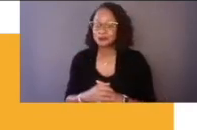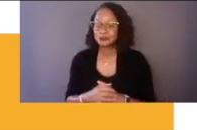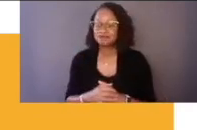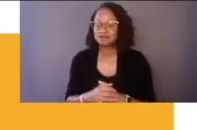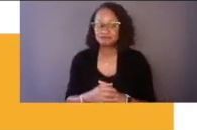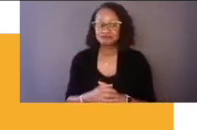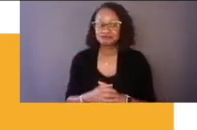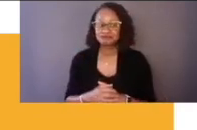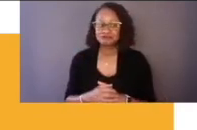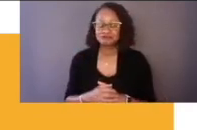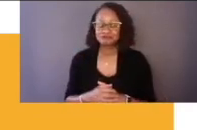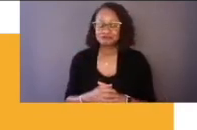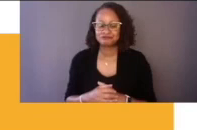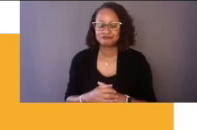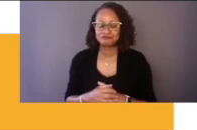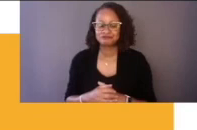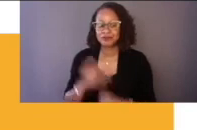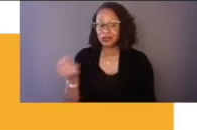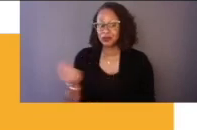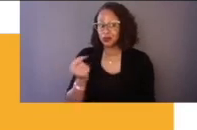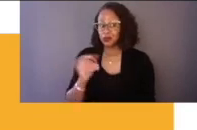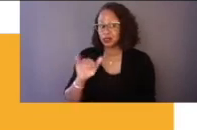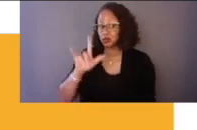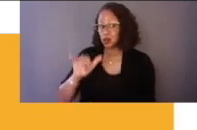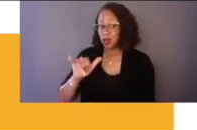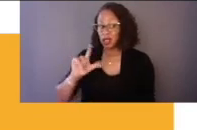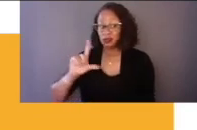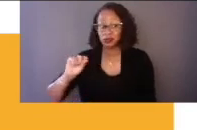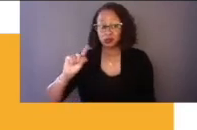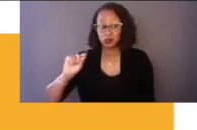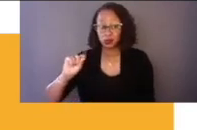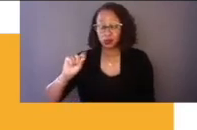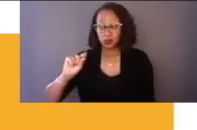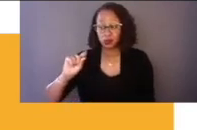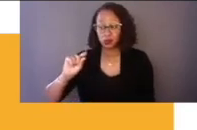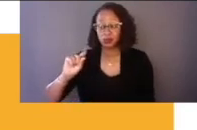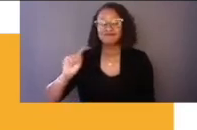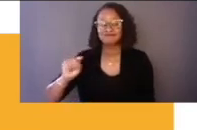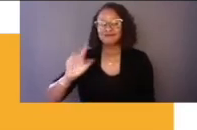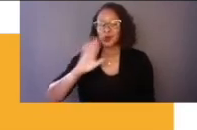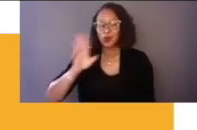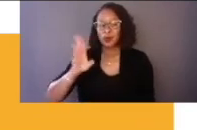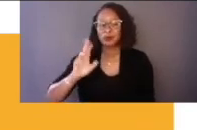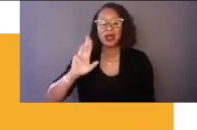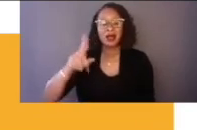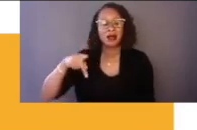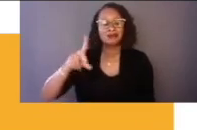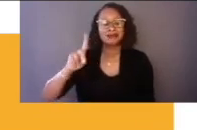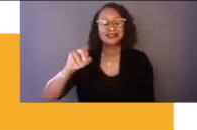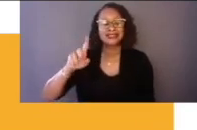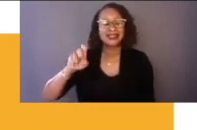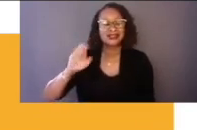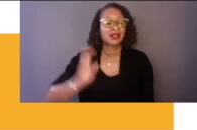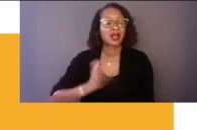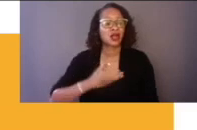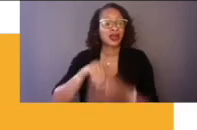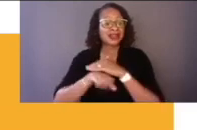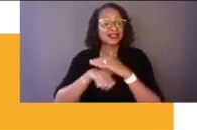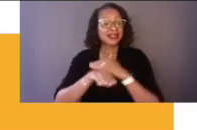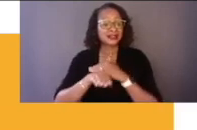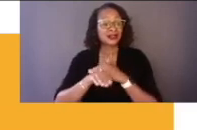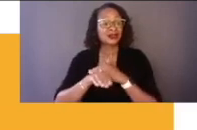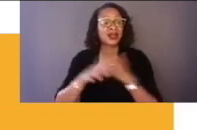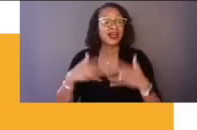the series, is Tuesday, July 20th, where we will be updating our accessible events webinar for